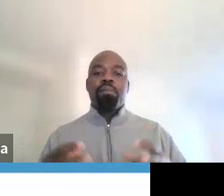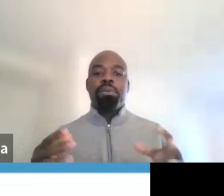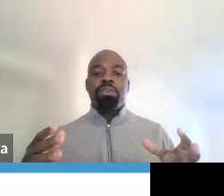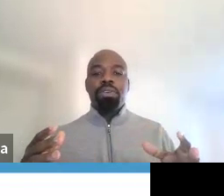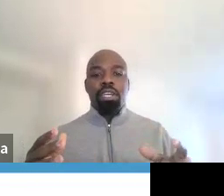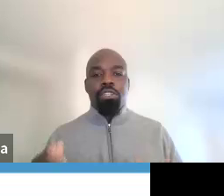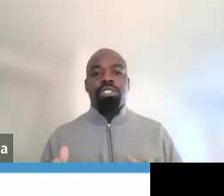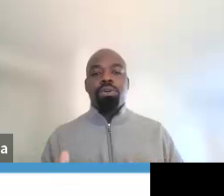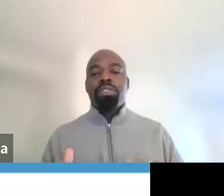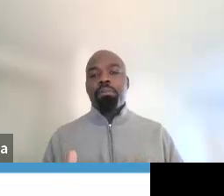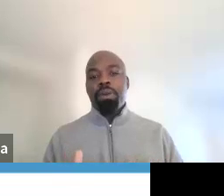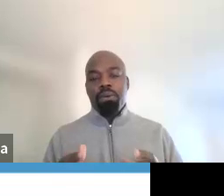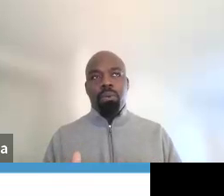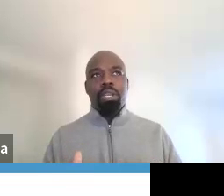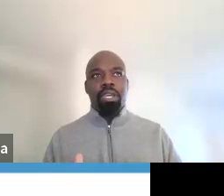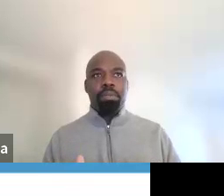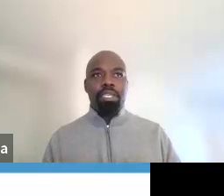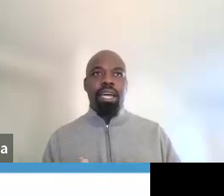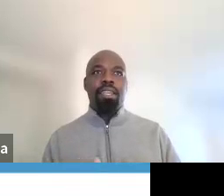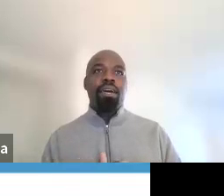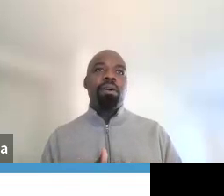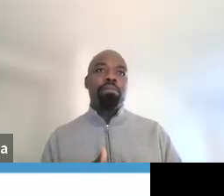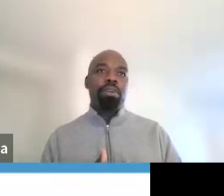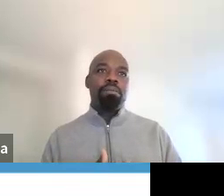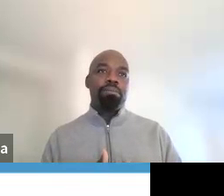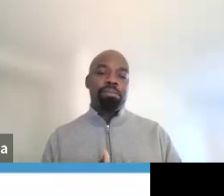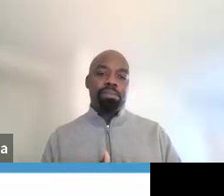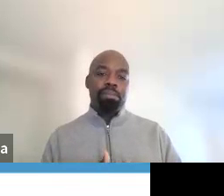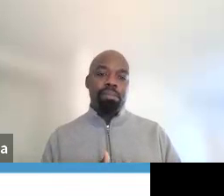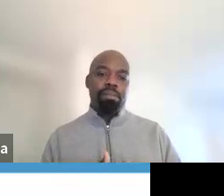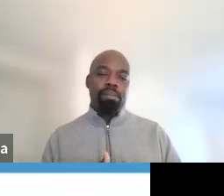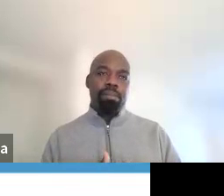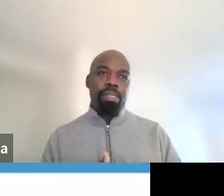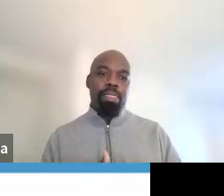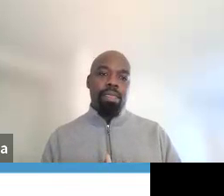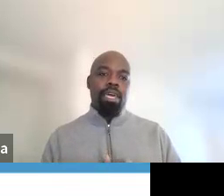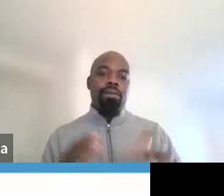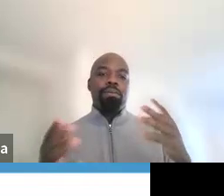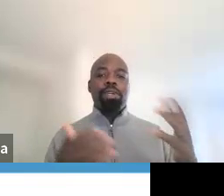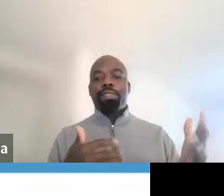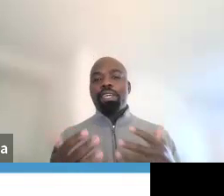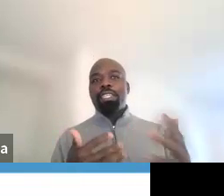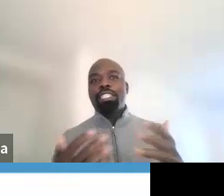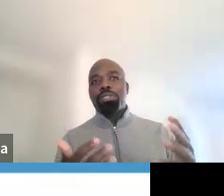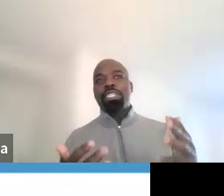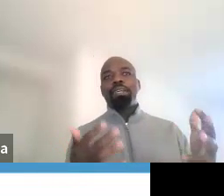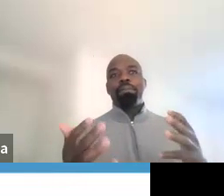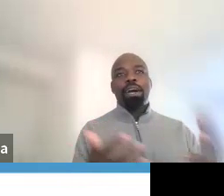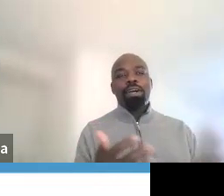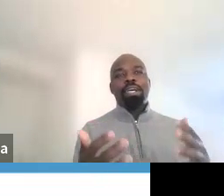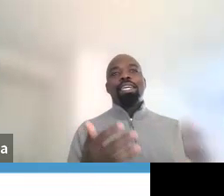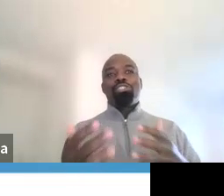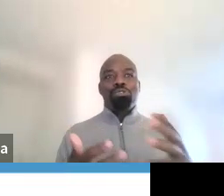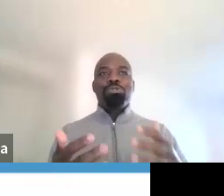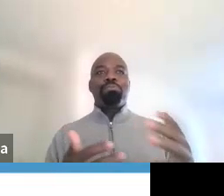use examples to show them what can be done about the problem. Now, we think that this would take